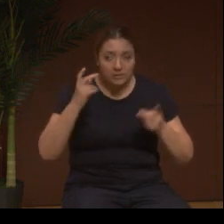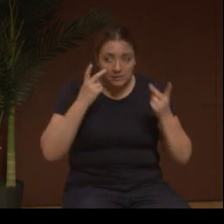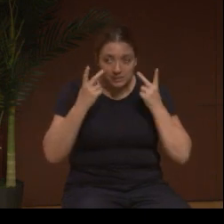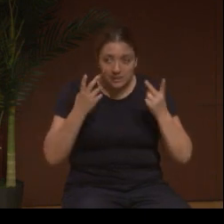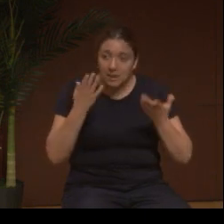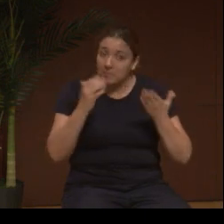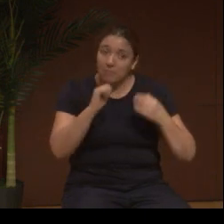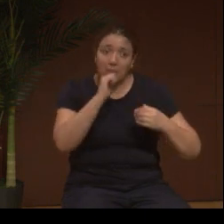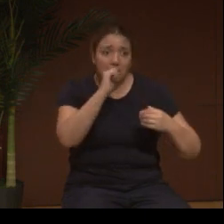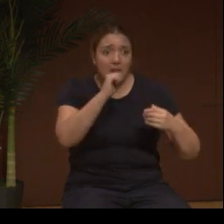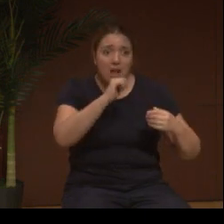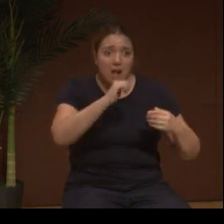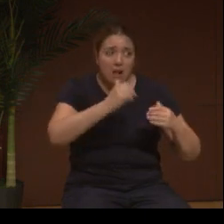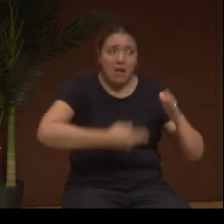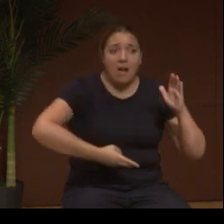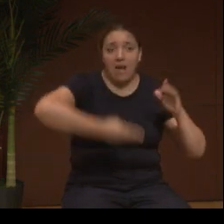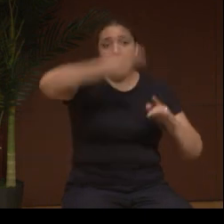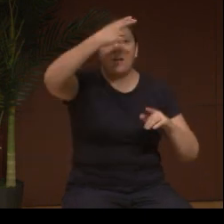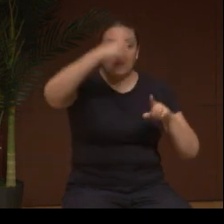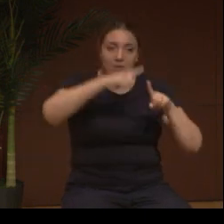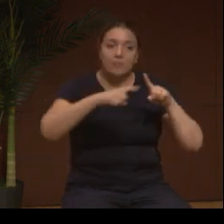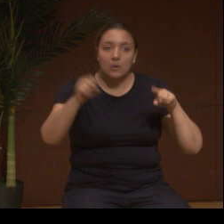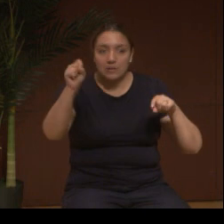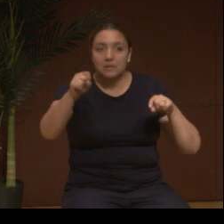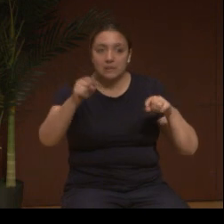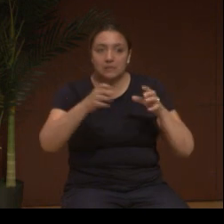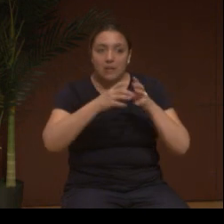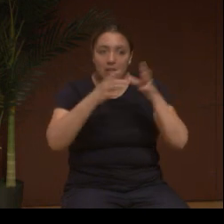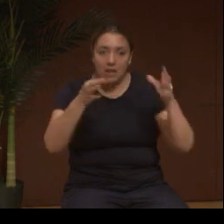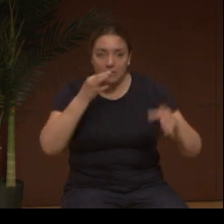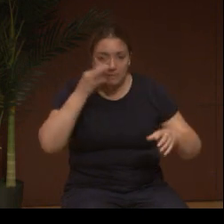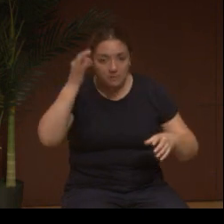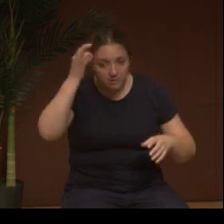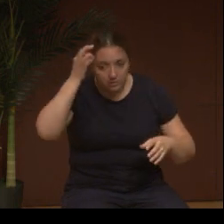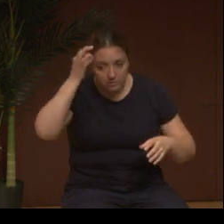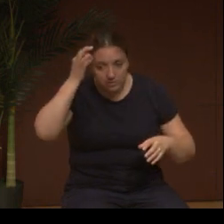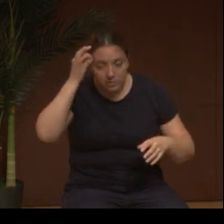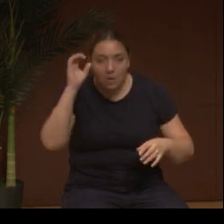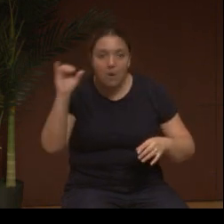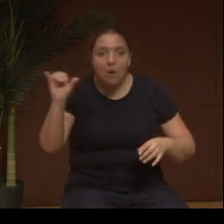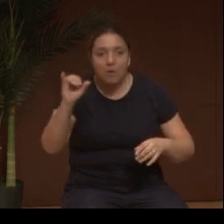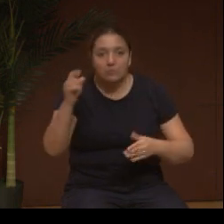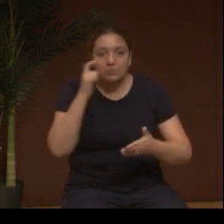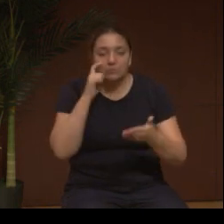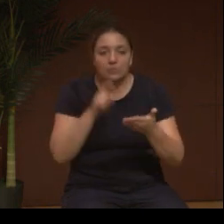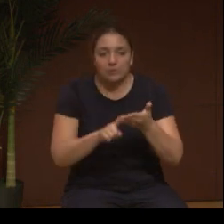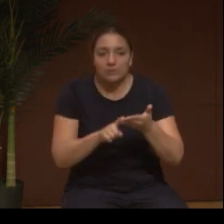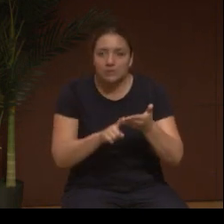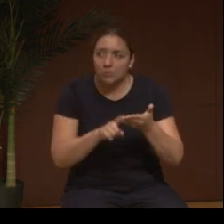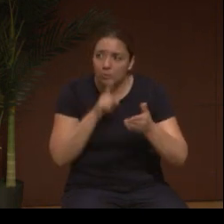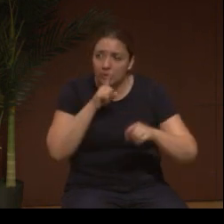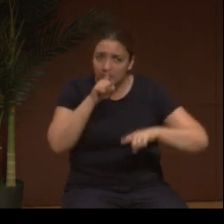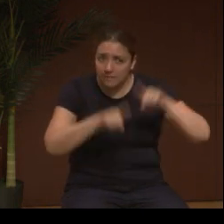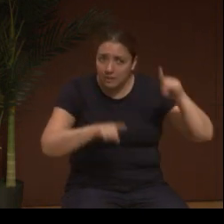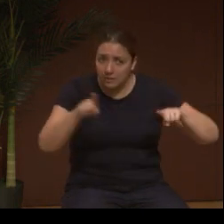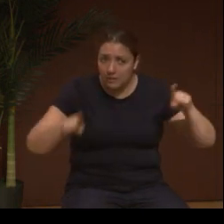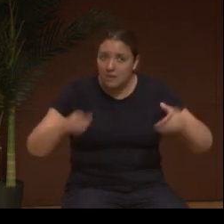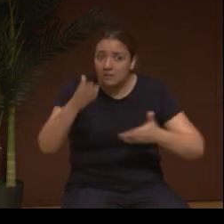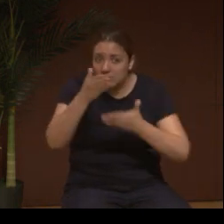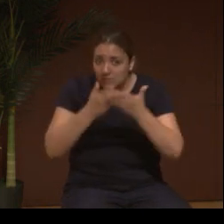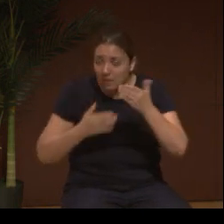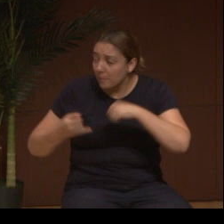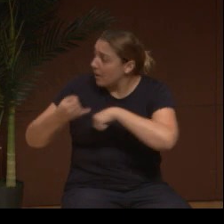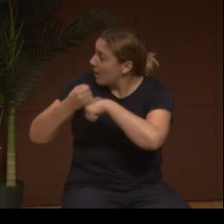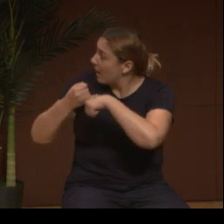high frequencies, but it is there. Okay? You'll also notice that it varies. Okay? There are some islands